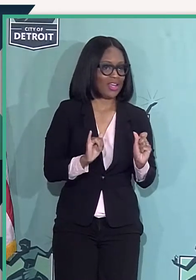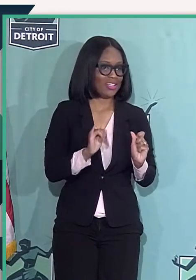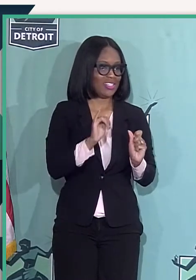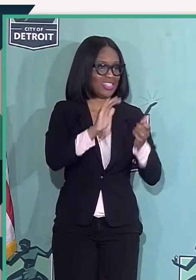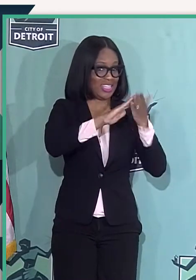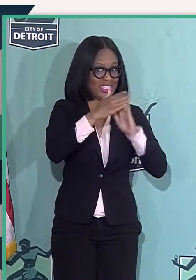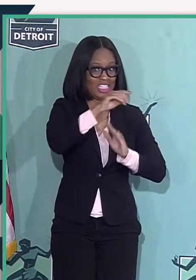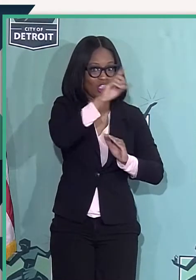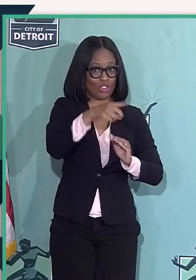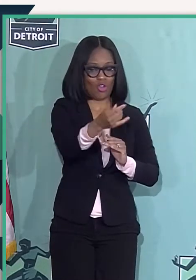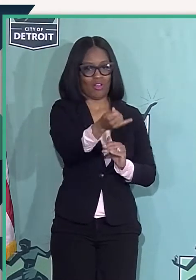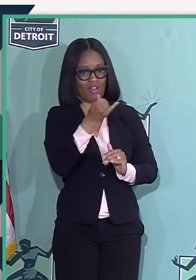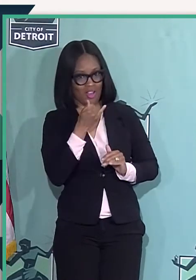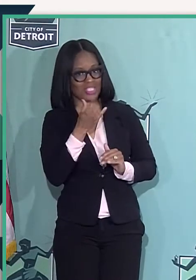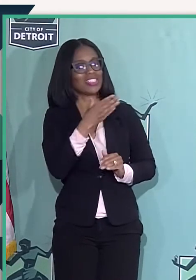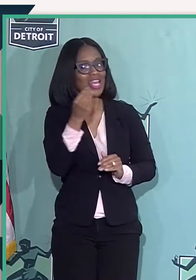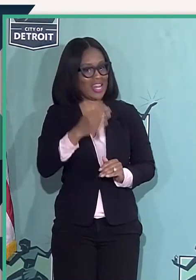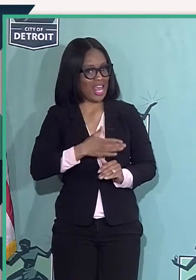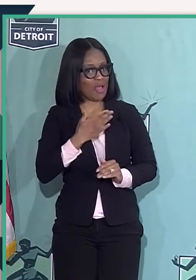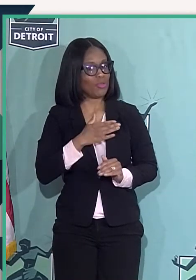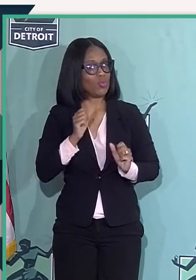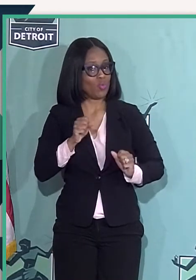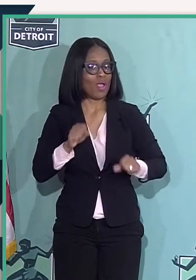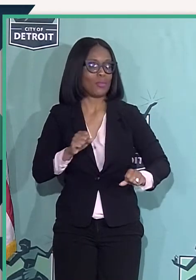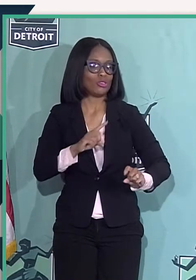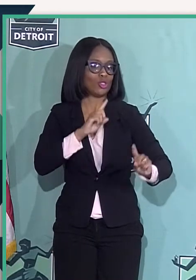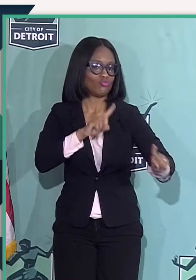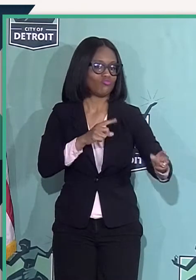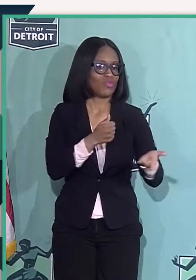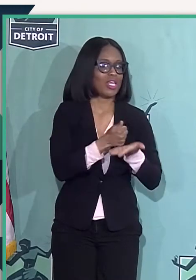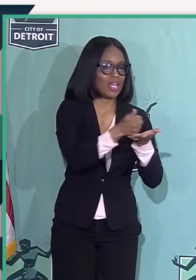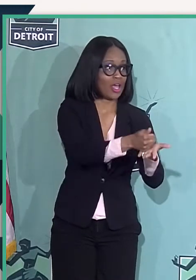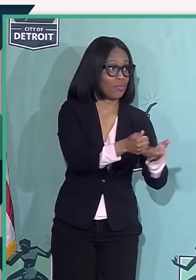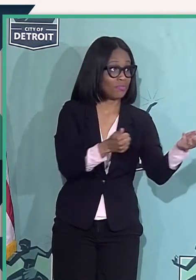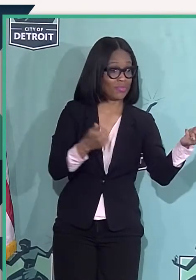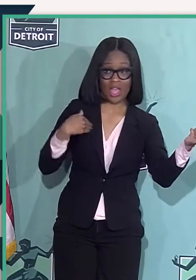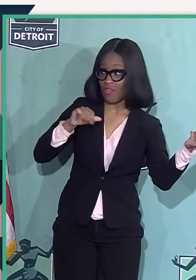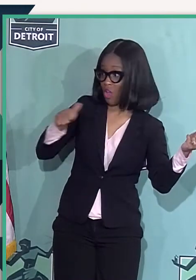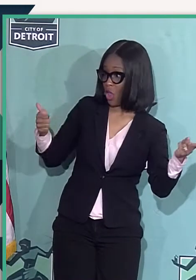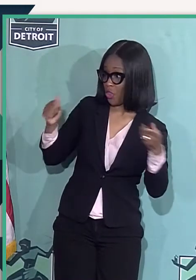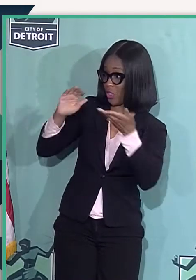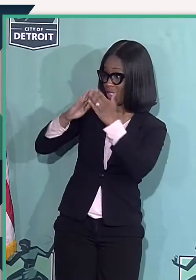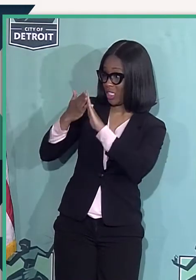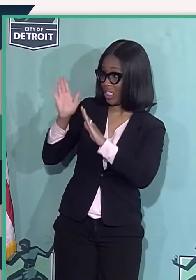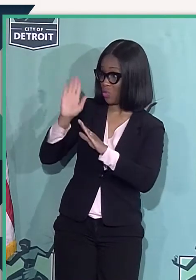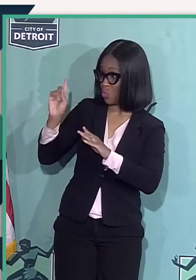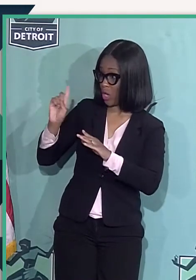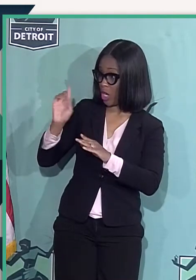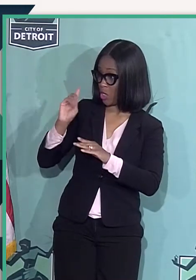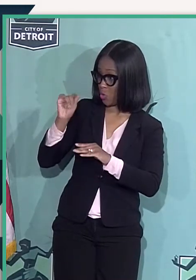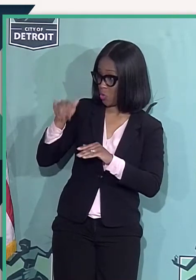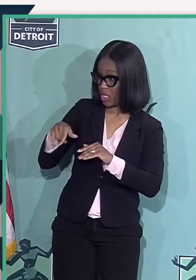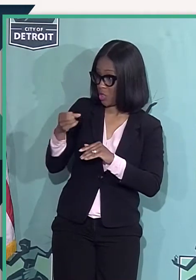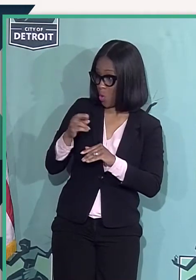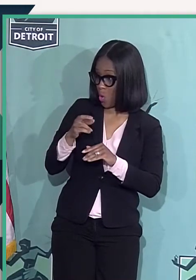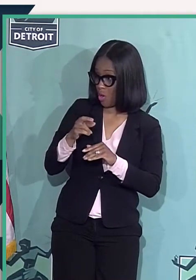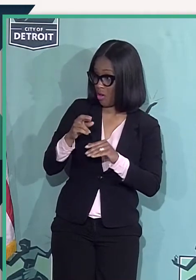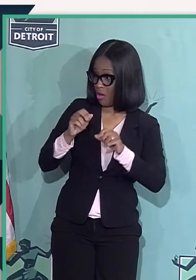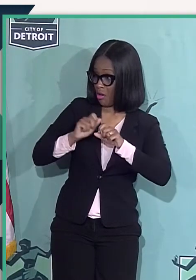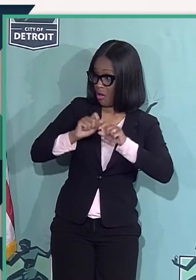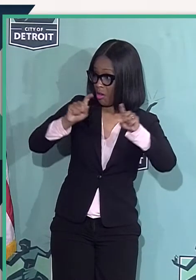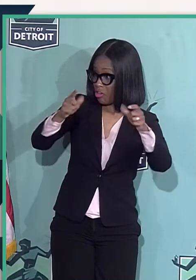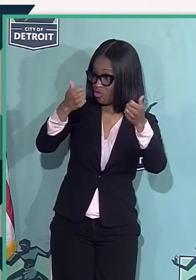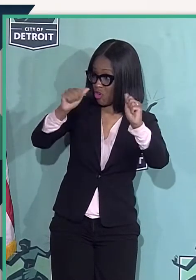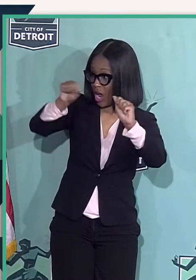city of Detroit called us, and happy to be able to respond. And are there other American cities where you're doing this or have plans to roll this out